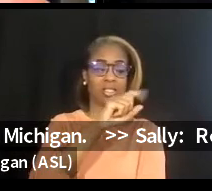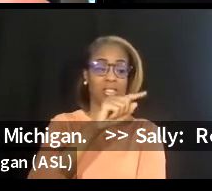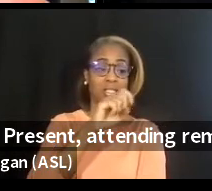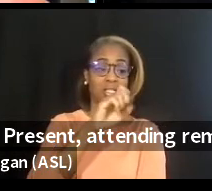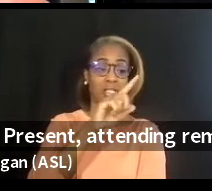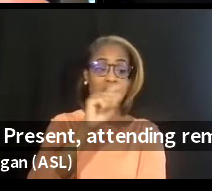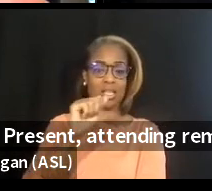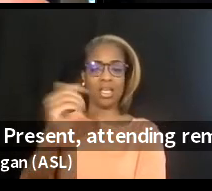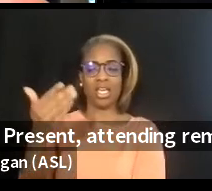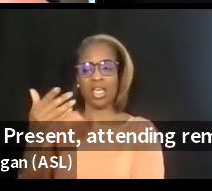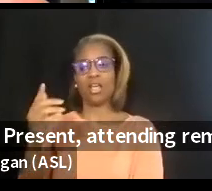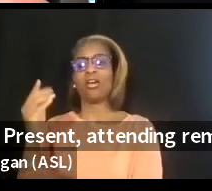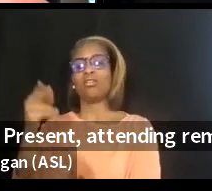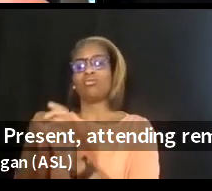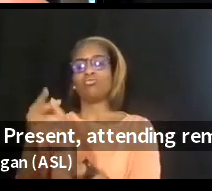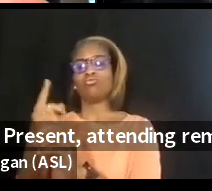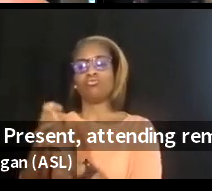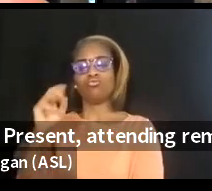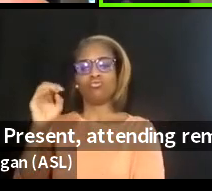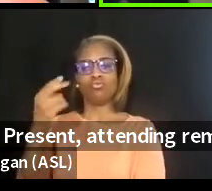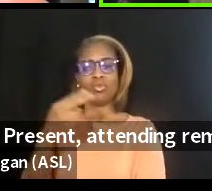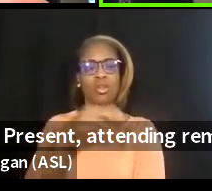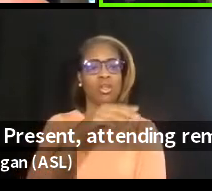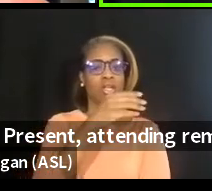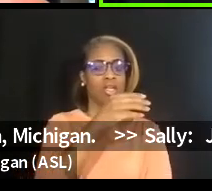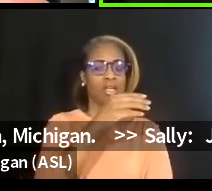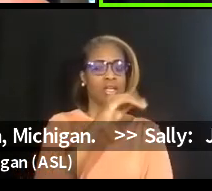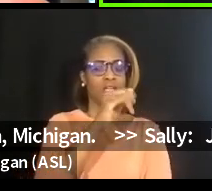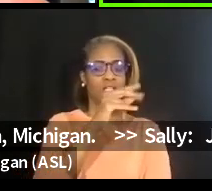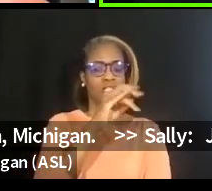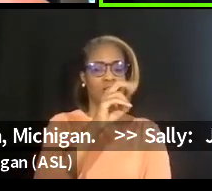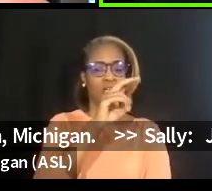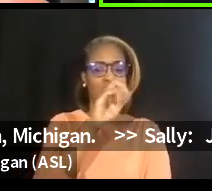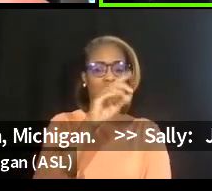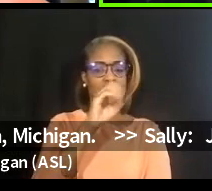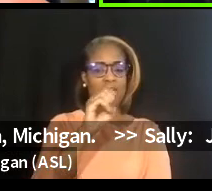Janice Billette. Present, attending from Highland,